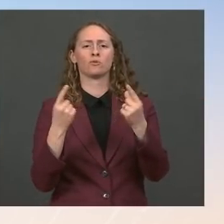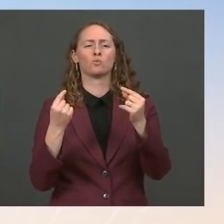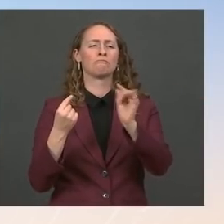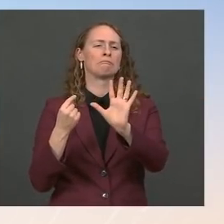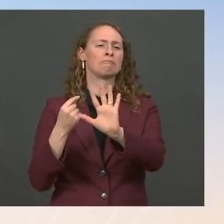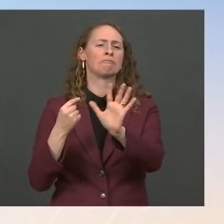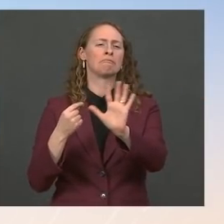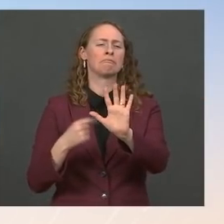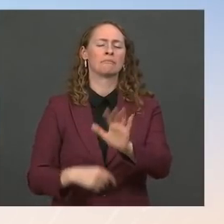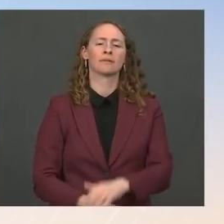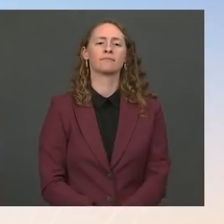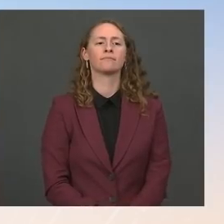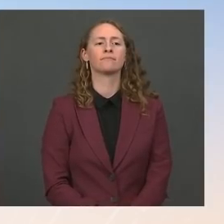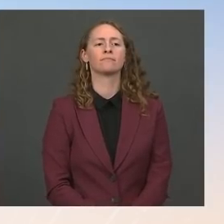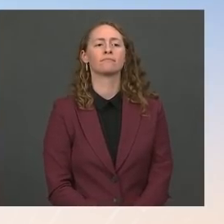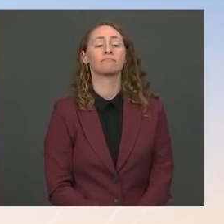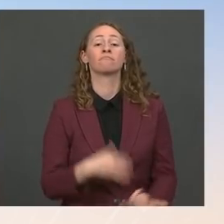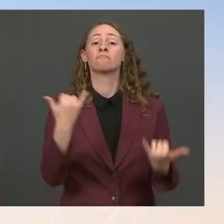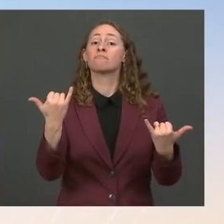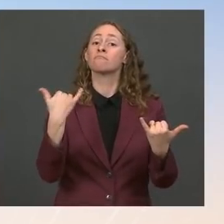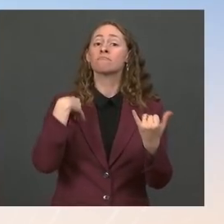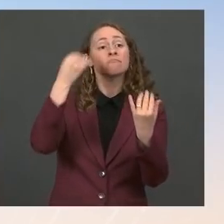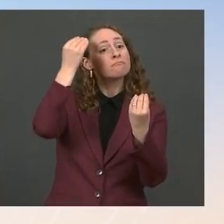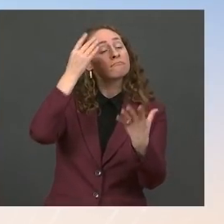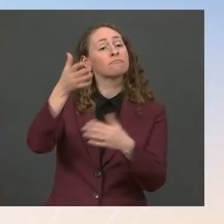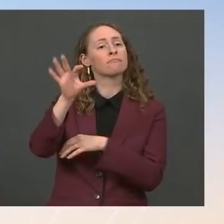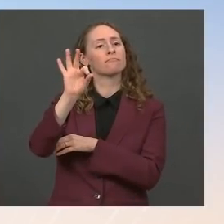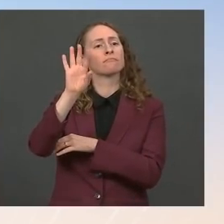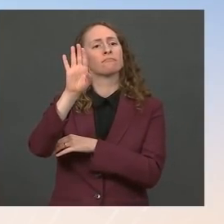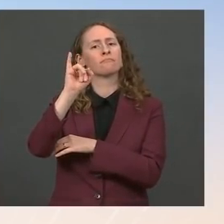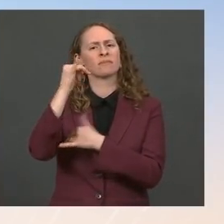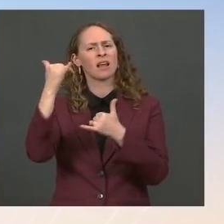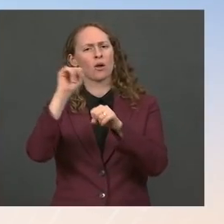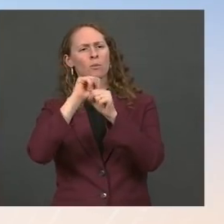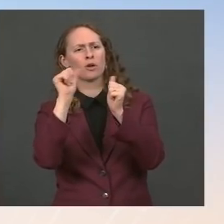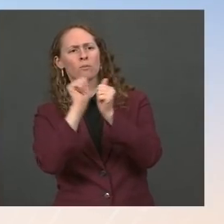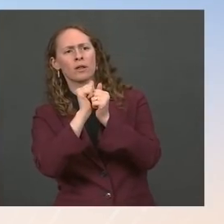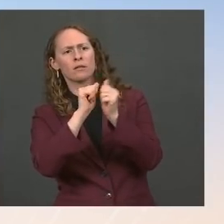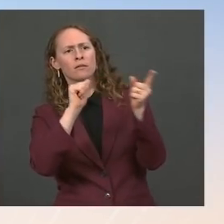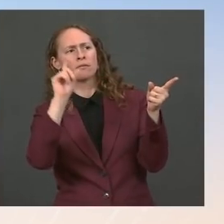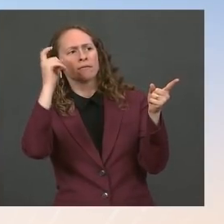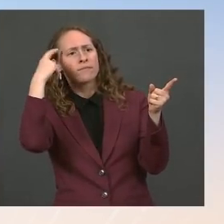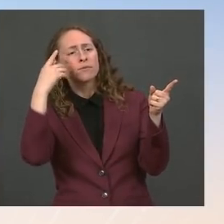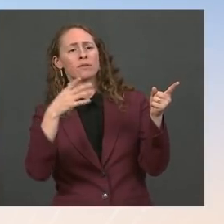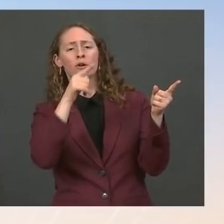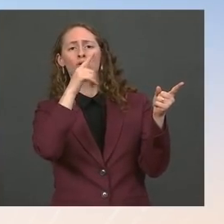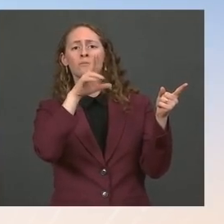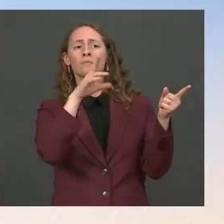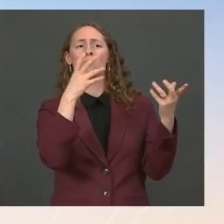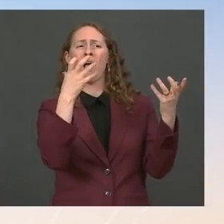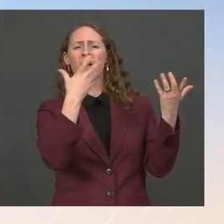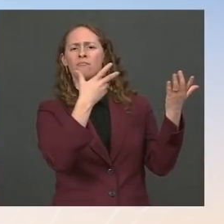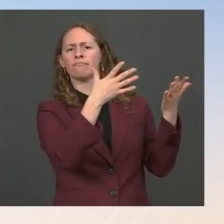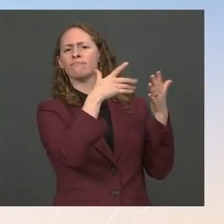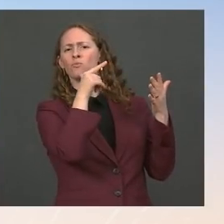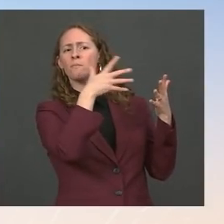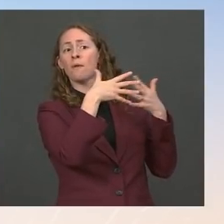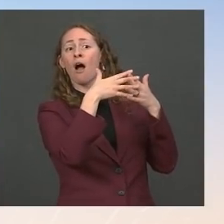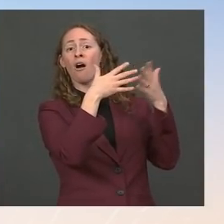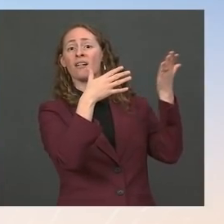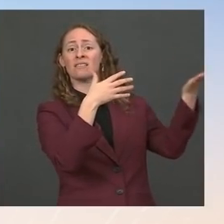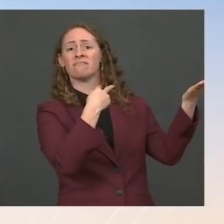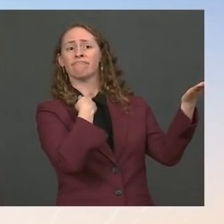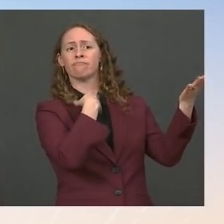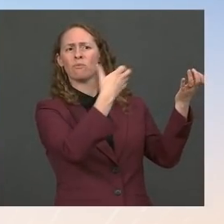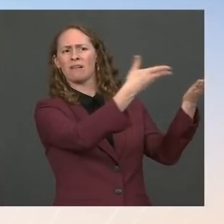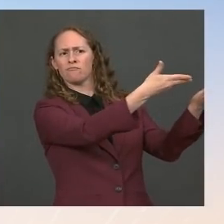the FBI is a part of a coordinated U.S. government effort to get the U.S. citizens involved to safety. Also that the U.S. Embassy in